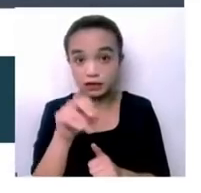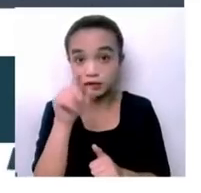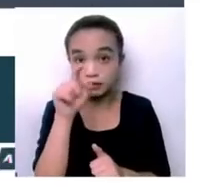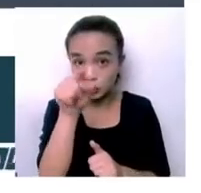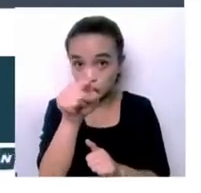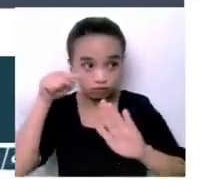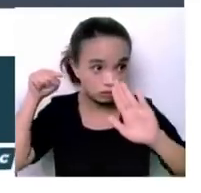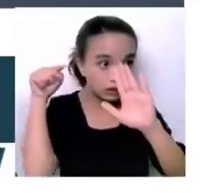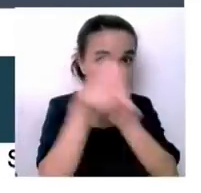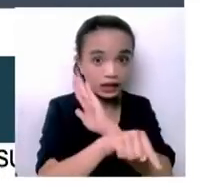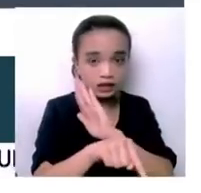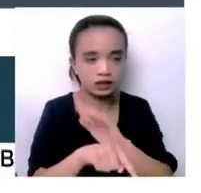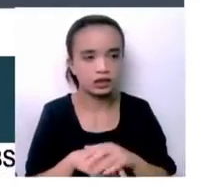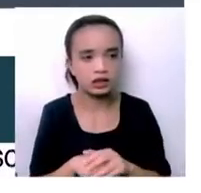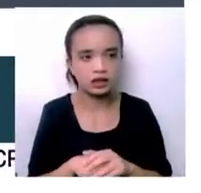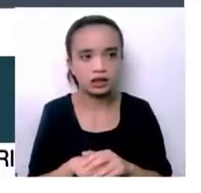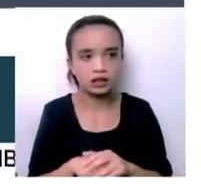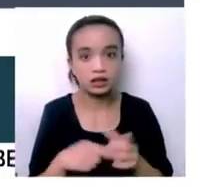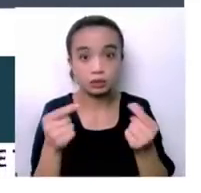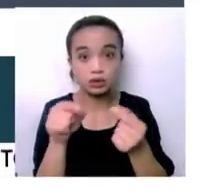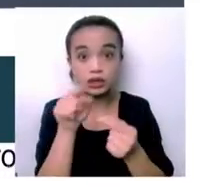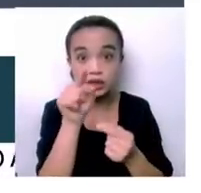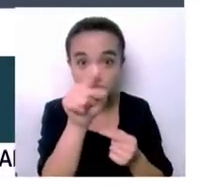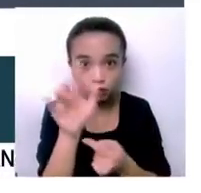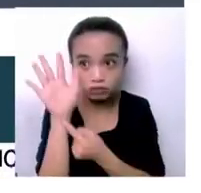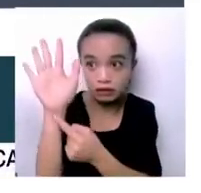then you hold a rally right on the spot,